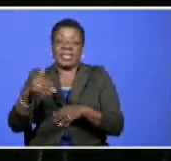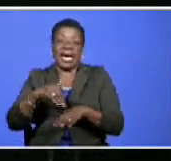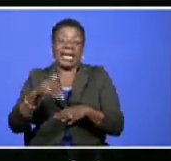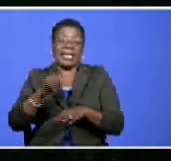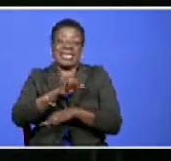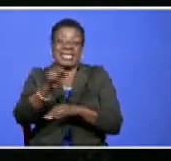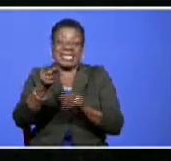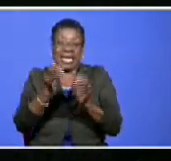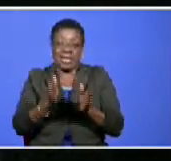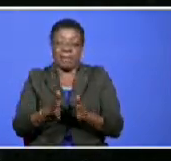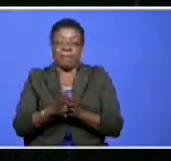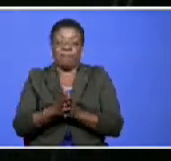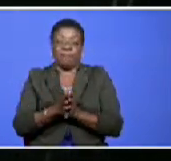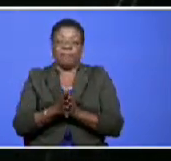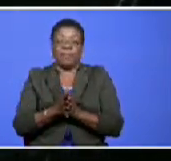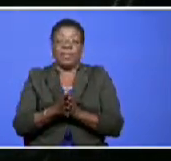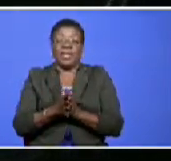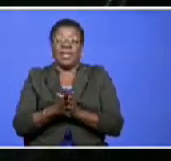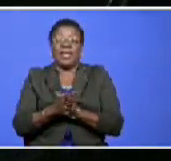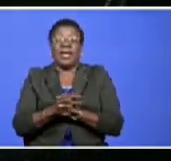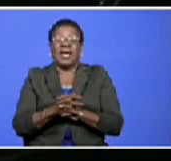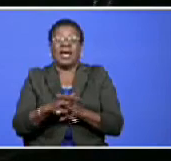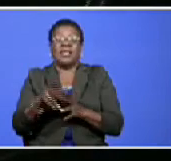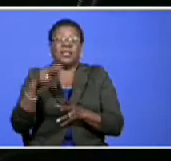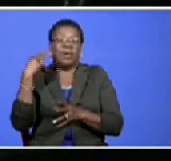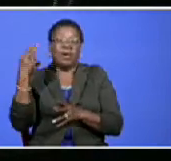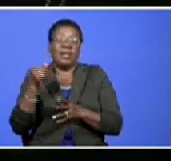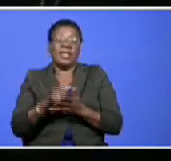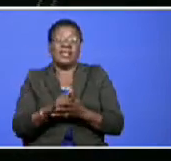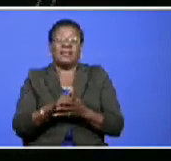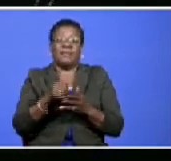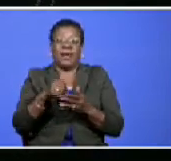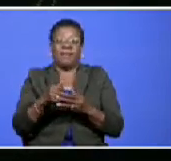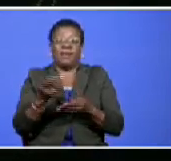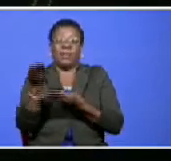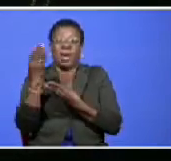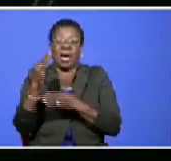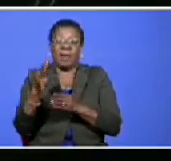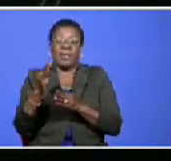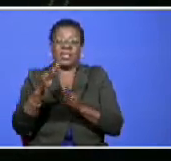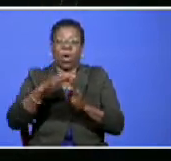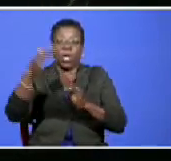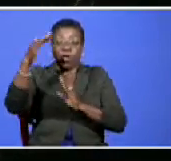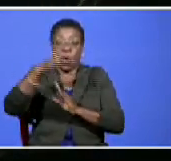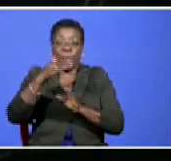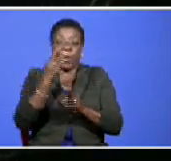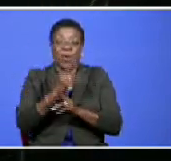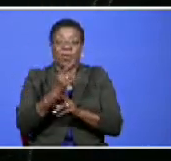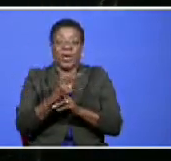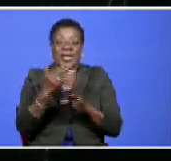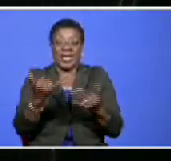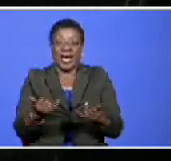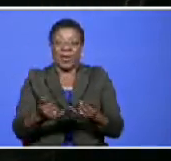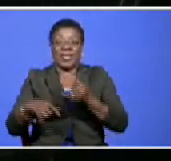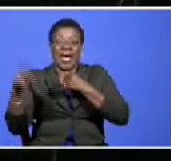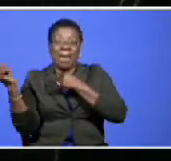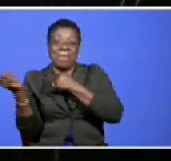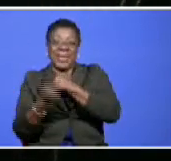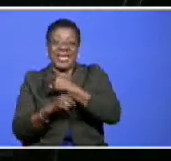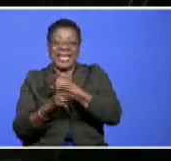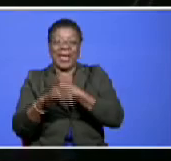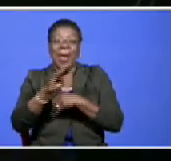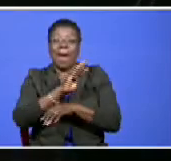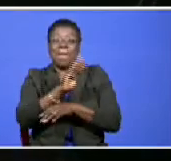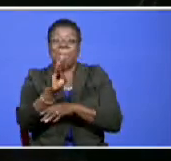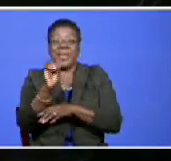relief victims. We want to thank Tim Munnings for joining us here tonight. As you heard, that was the final whistle. So the Bahamas, they are on top of the group right now. They have beaten Bonaire, and they